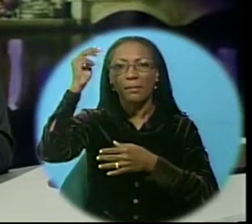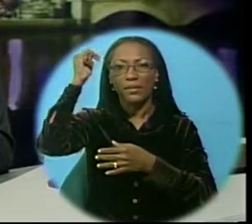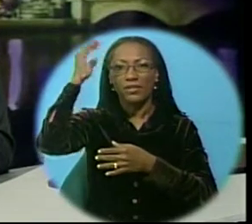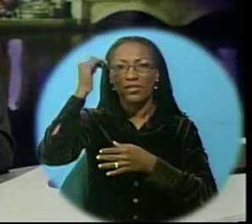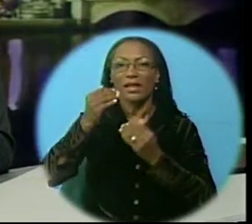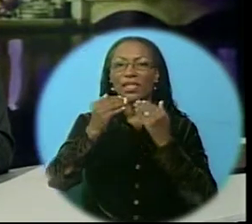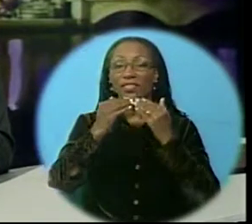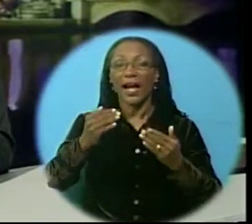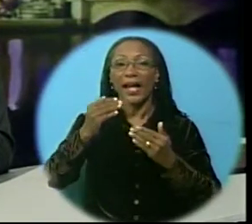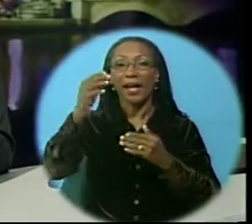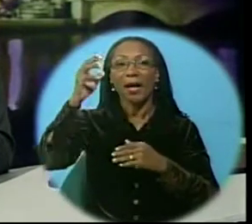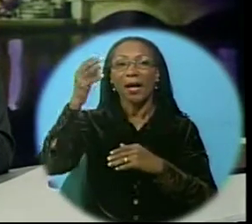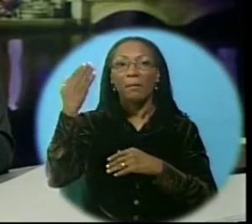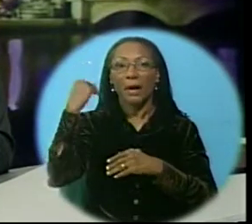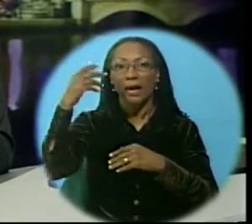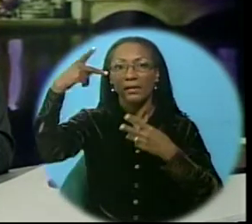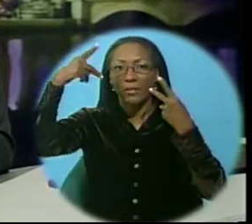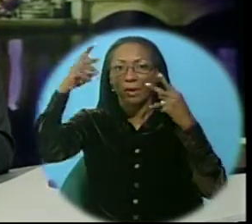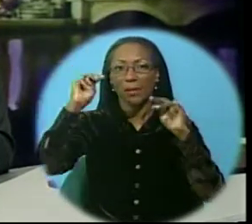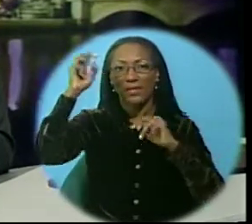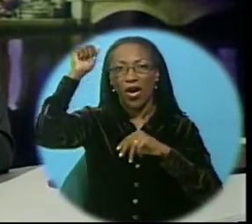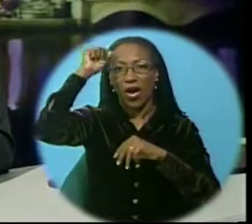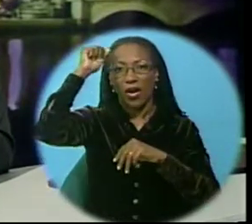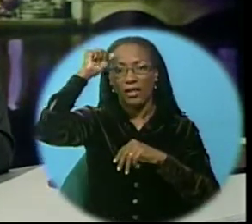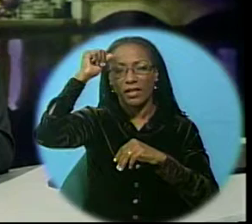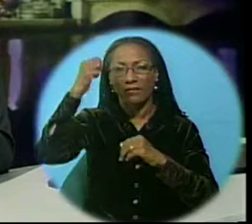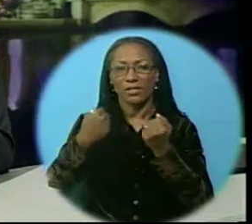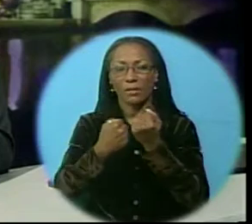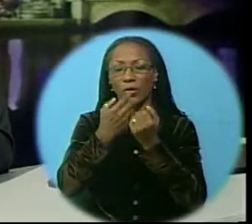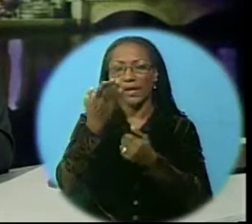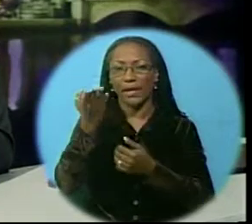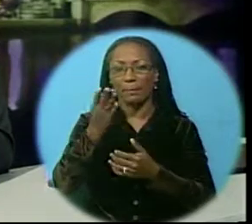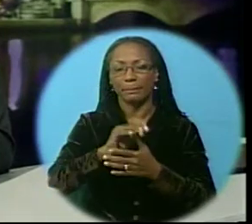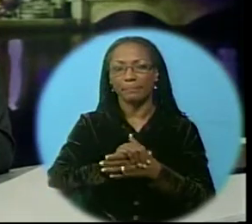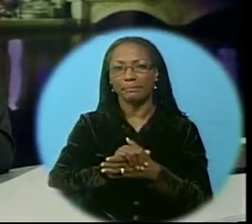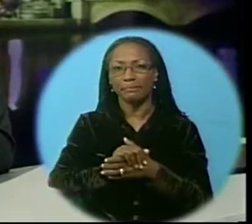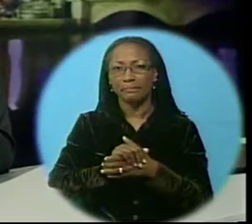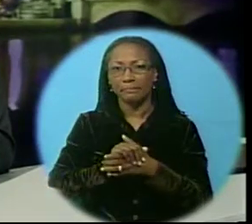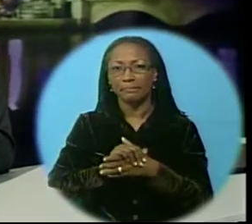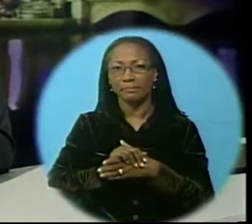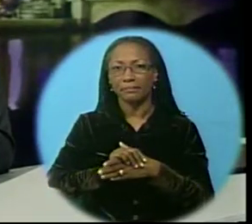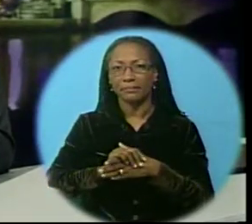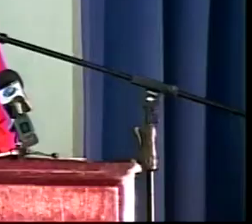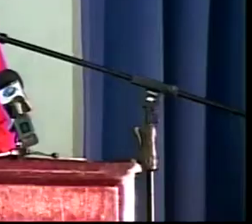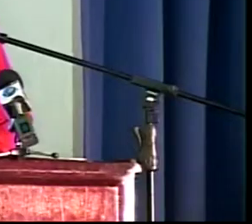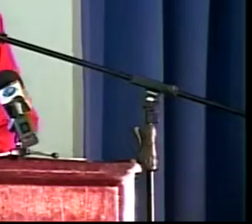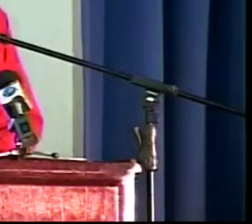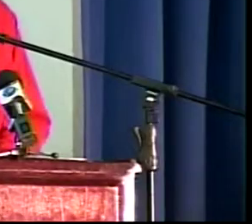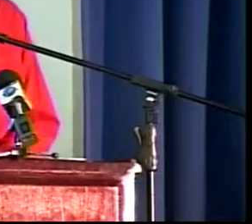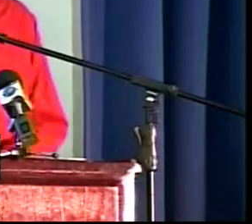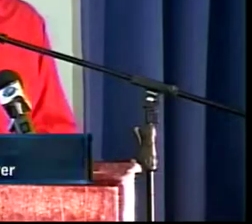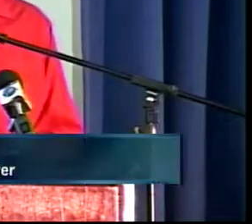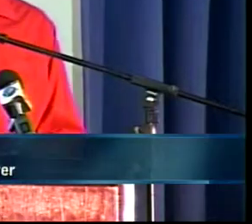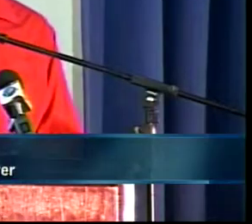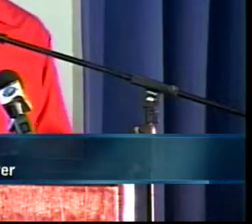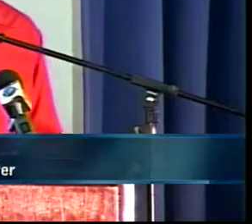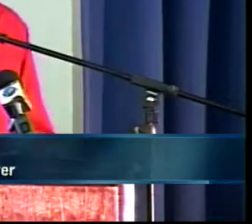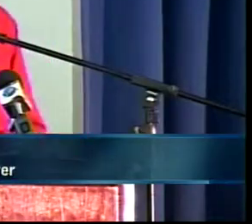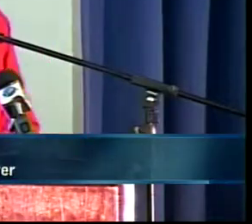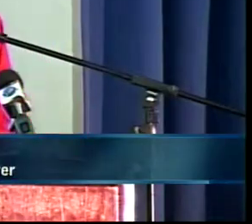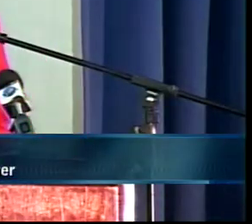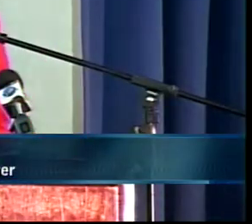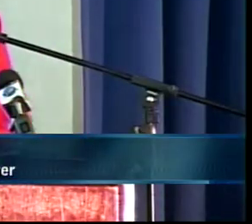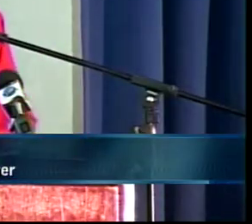also thanked Mr. Arthur for supporting him as his successor. I also wish to thank him for